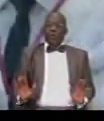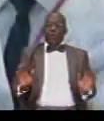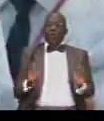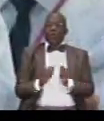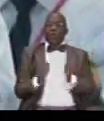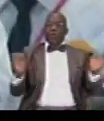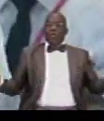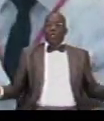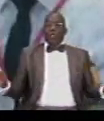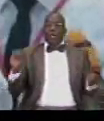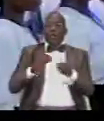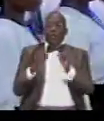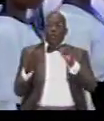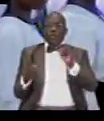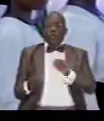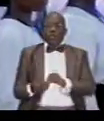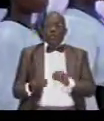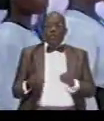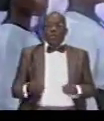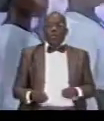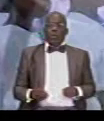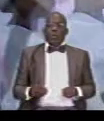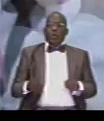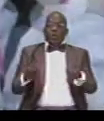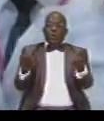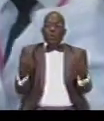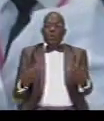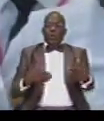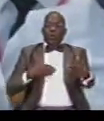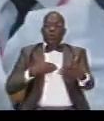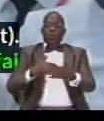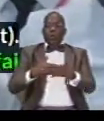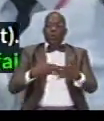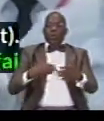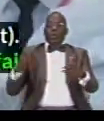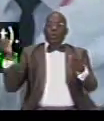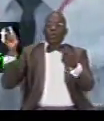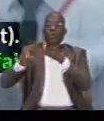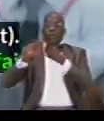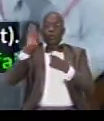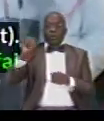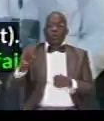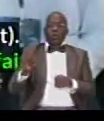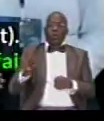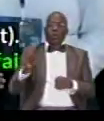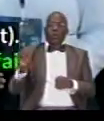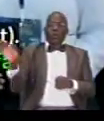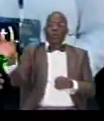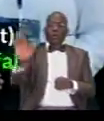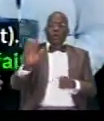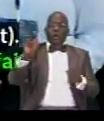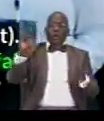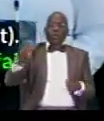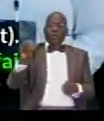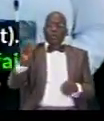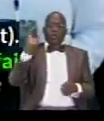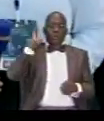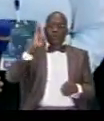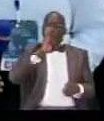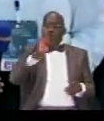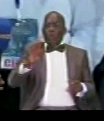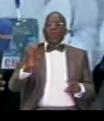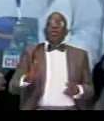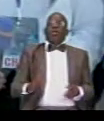without number. Draw near to him, your only shall be met.